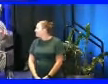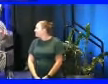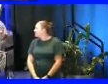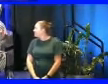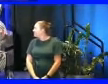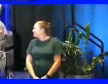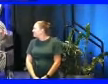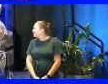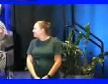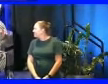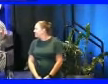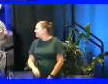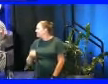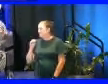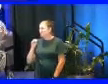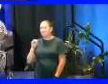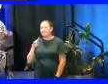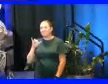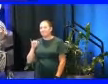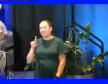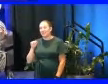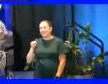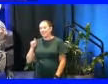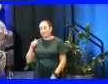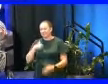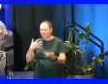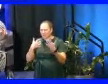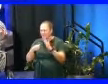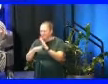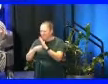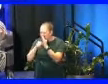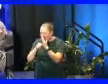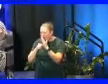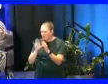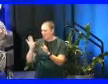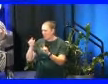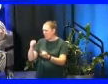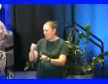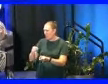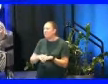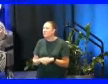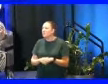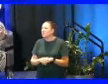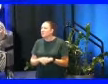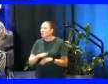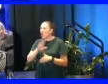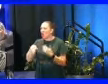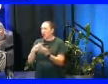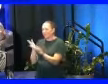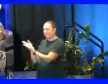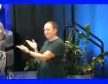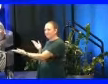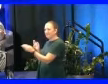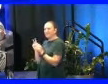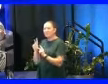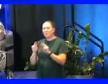And Lindsay, I love that, I want to emphasize your point too, is all these folks on the panel are sharing